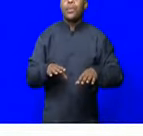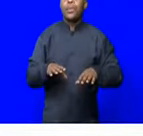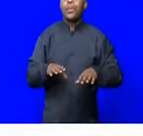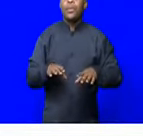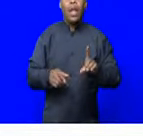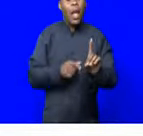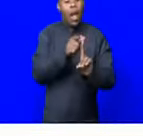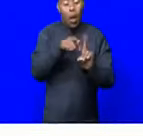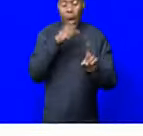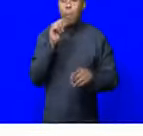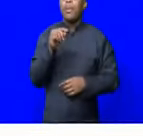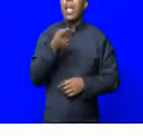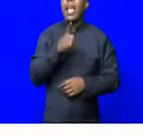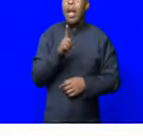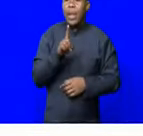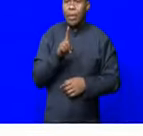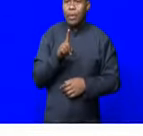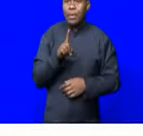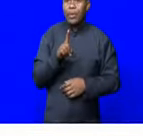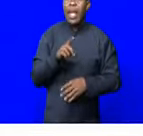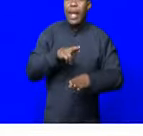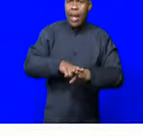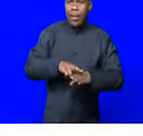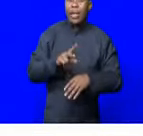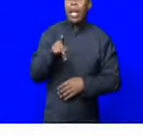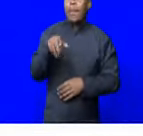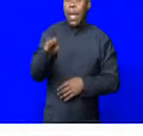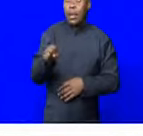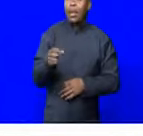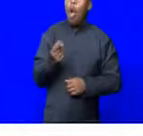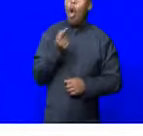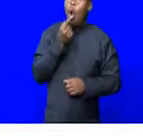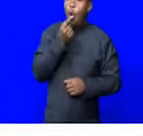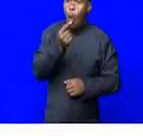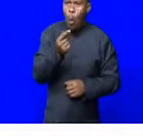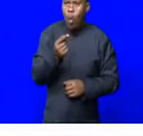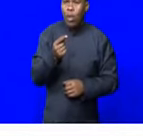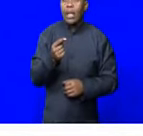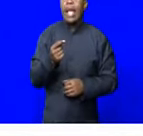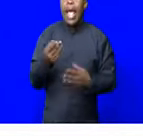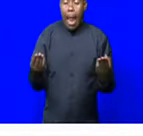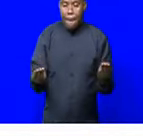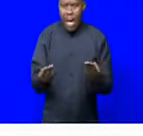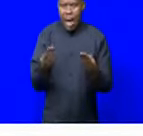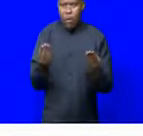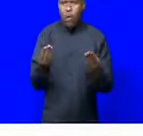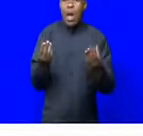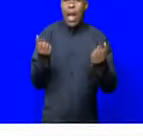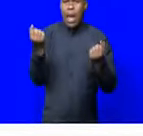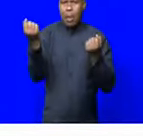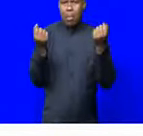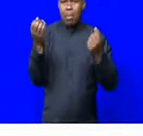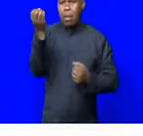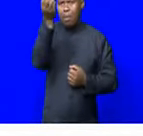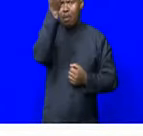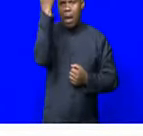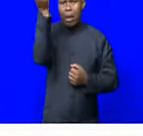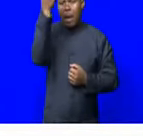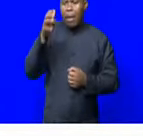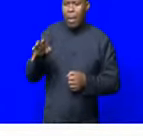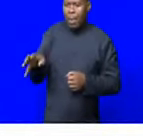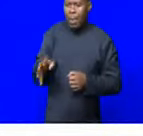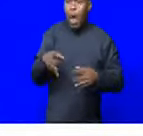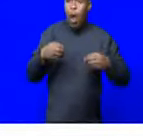who represented the principal secretary in the Ministry of Agriculture, says the tractor owners need to qualify and meet certain